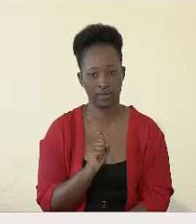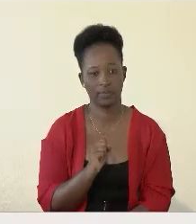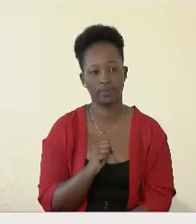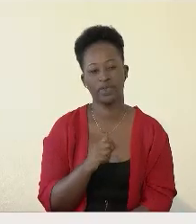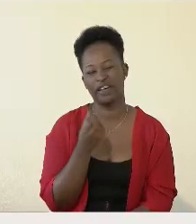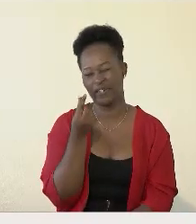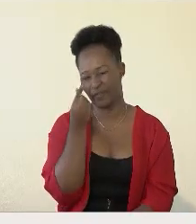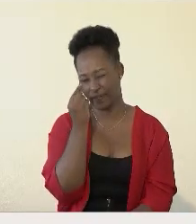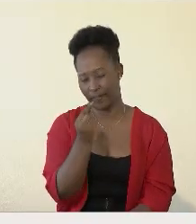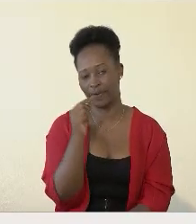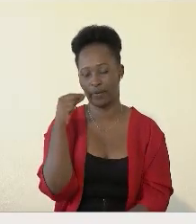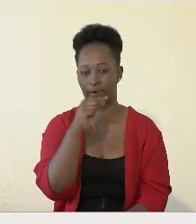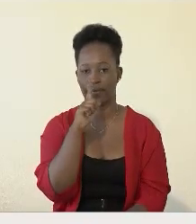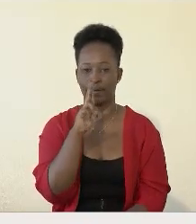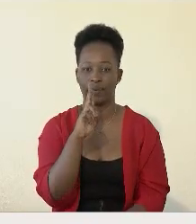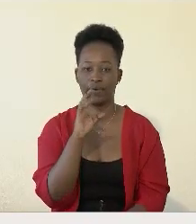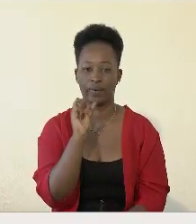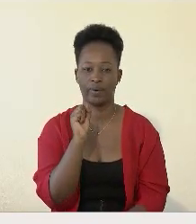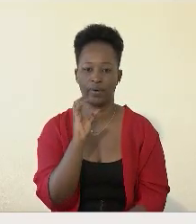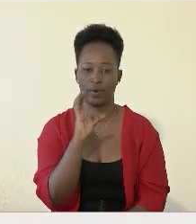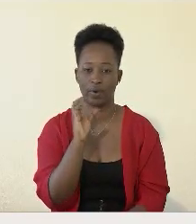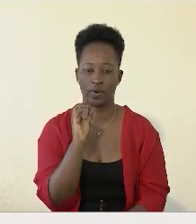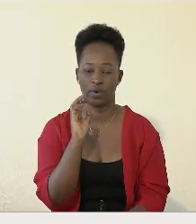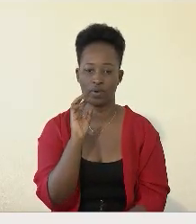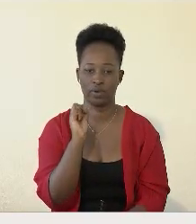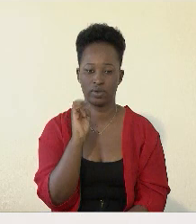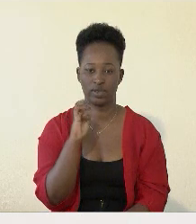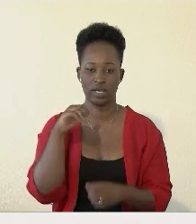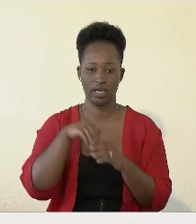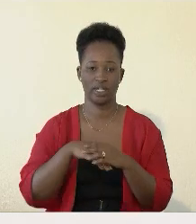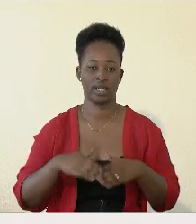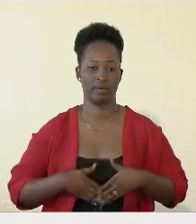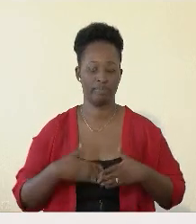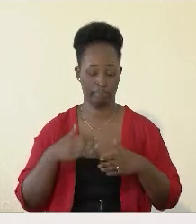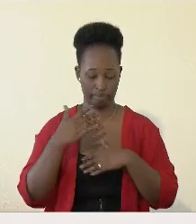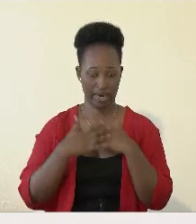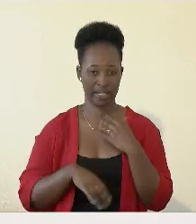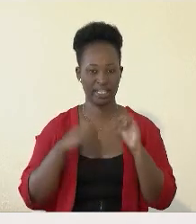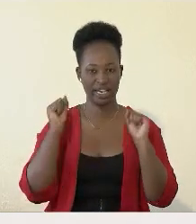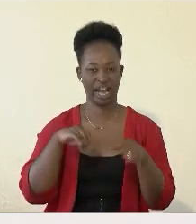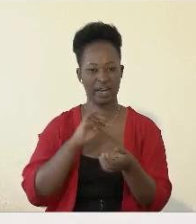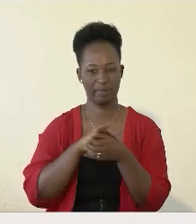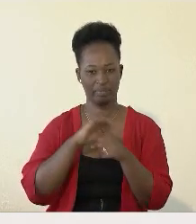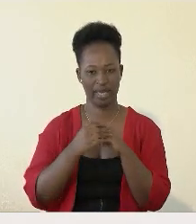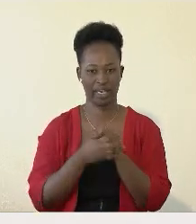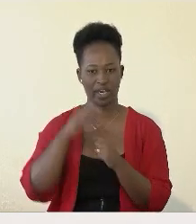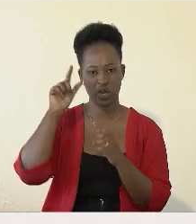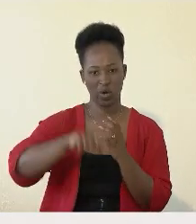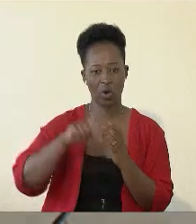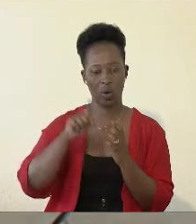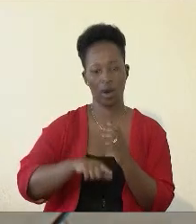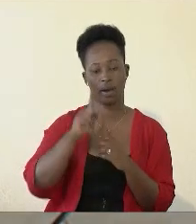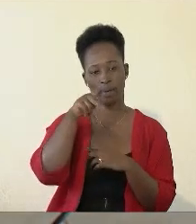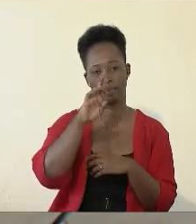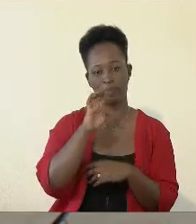blood can make osmotic pressure lower than the normal. The lower the osmotic pressure to drop